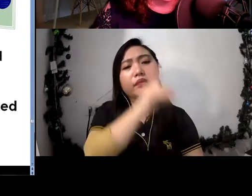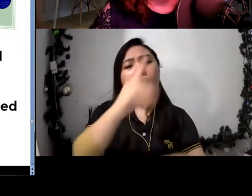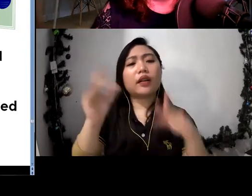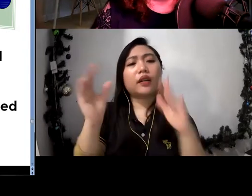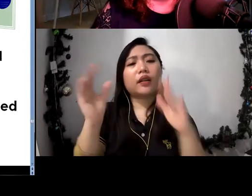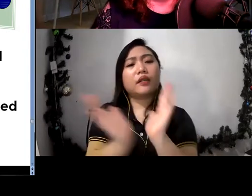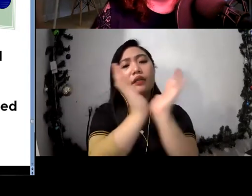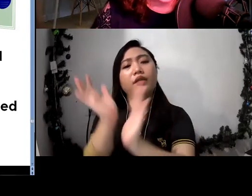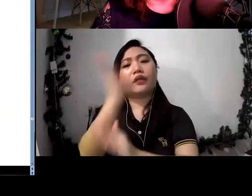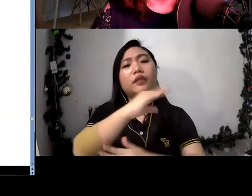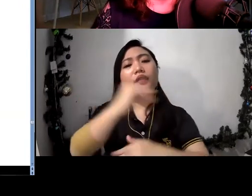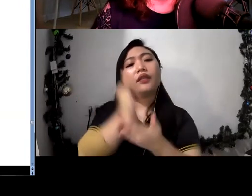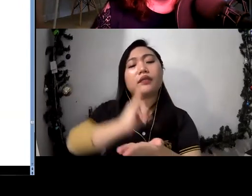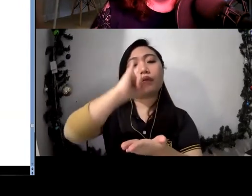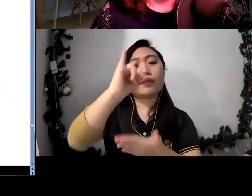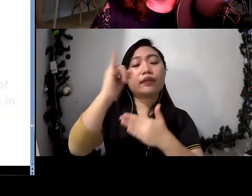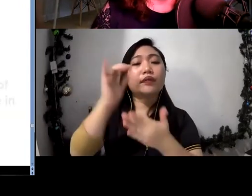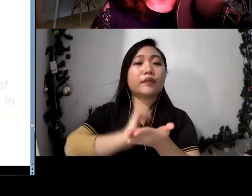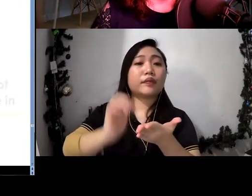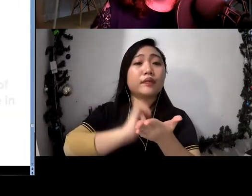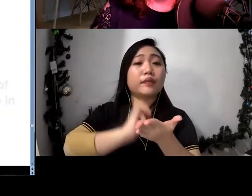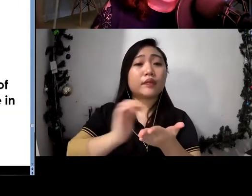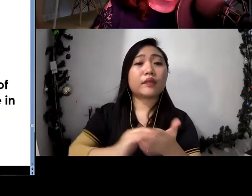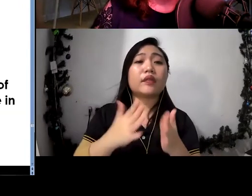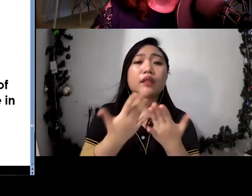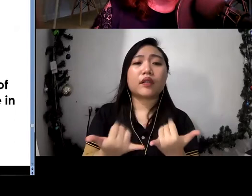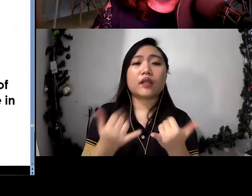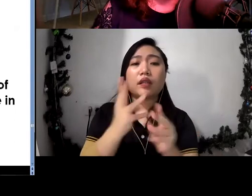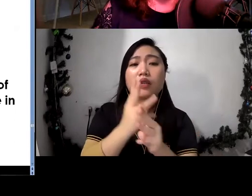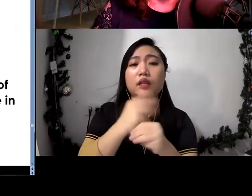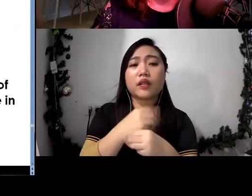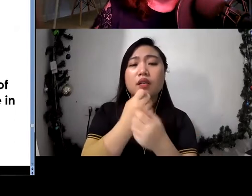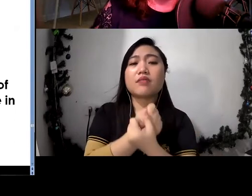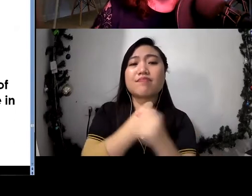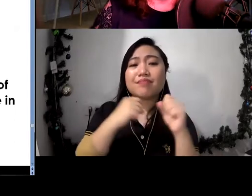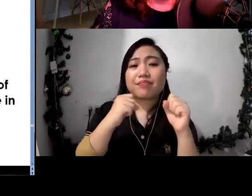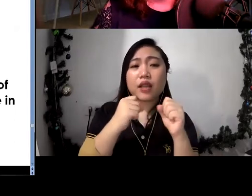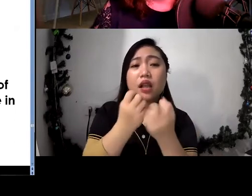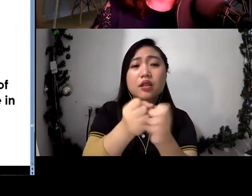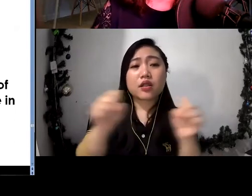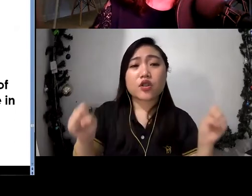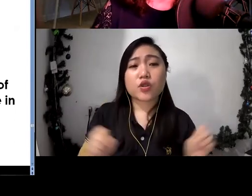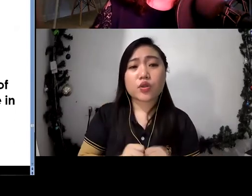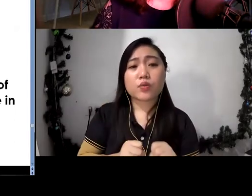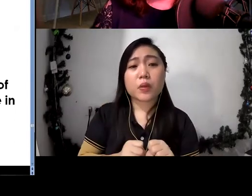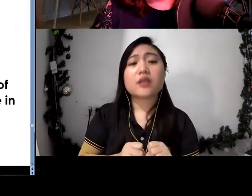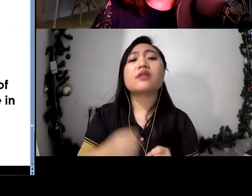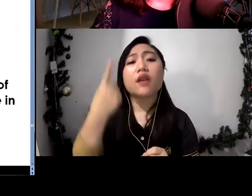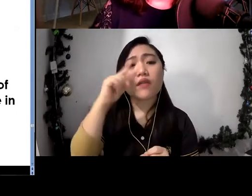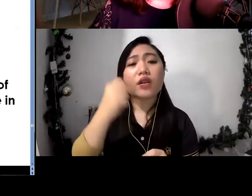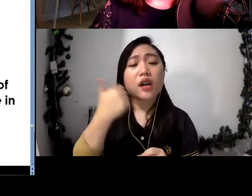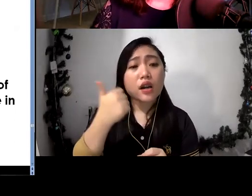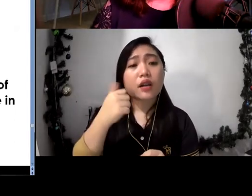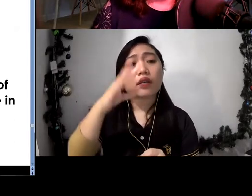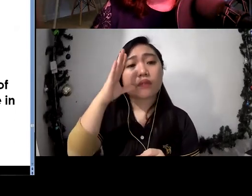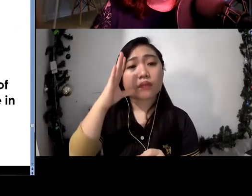and institutional practices, no? And, you know, make spaces for disadvantaged women, men, and girls. Treat each other as equal.